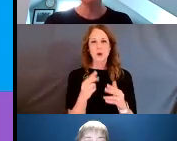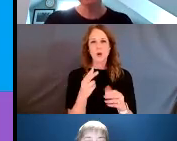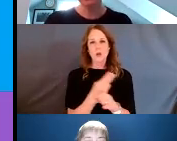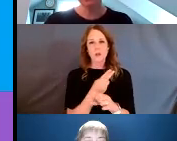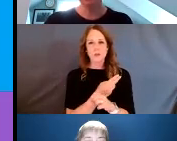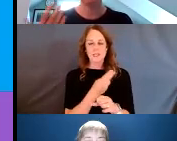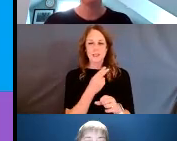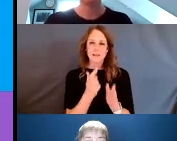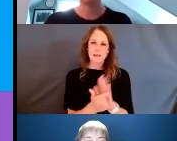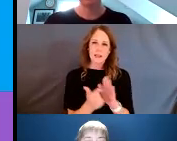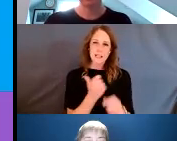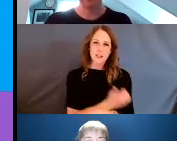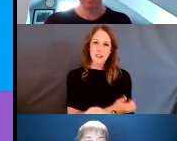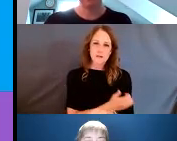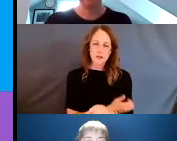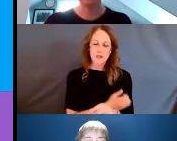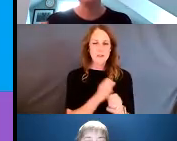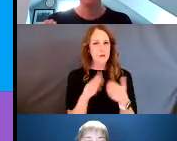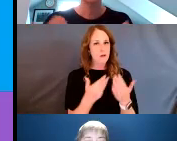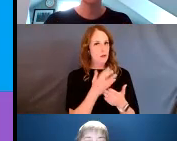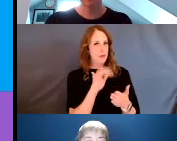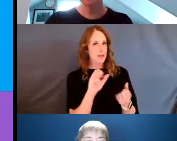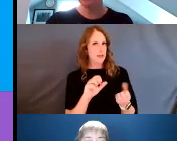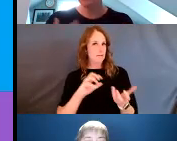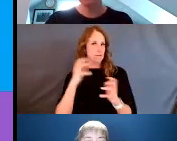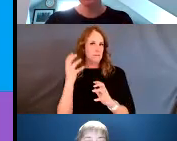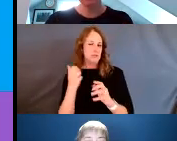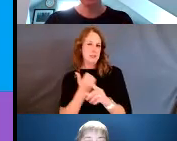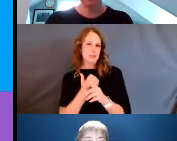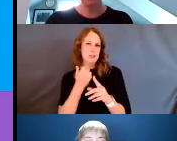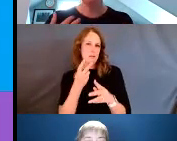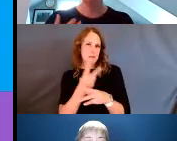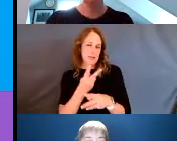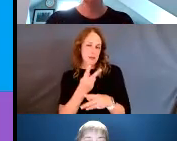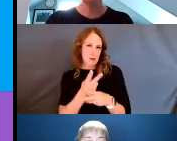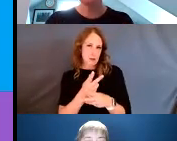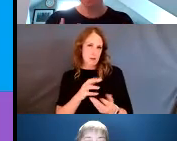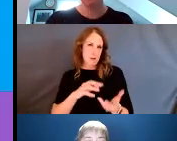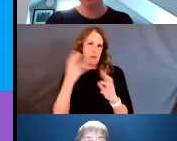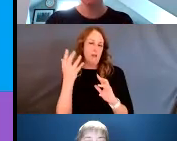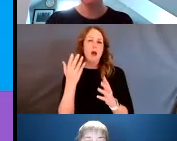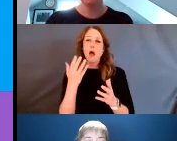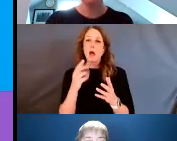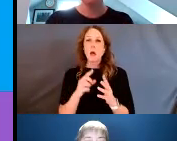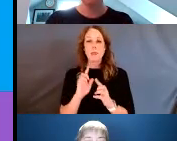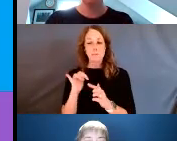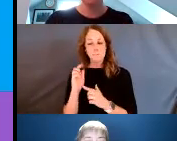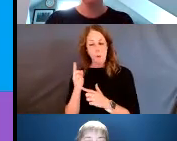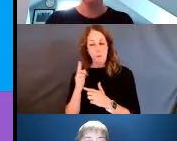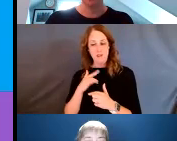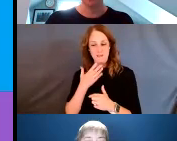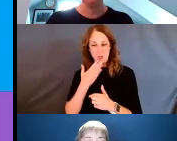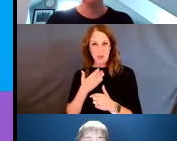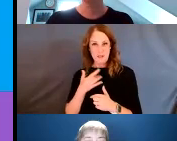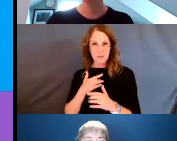drugs. All of those things can throw your self-care out of balance. Sure, they may feel self-soothing, but eventually they're not. Eventually they're gonna